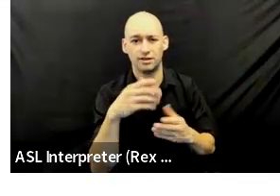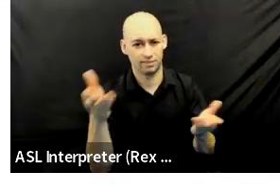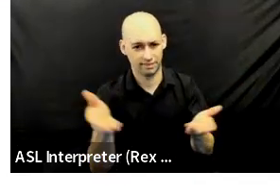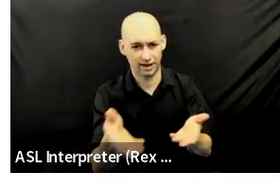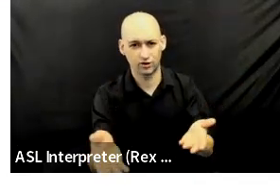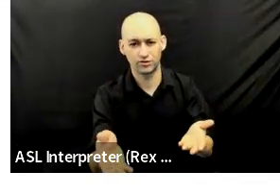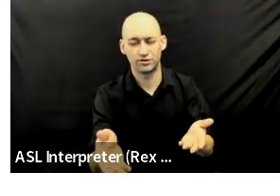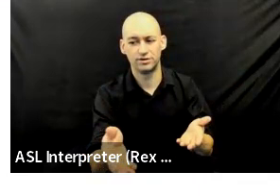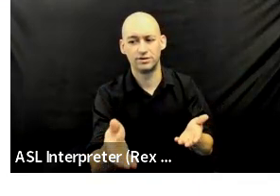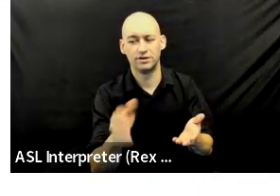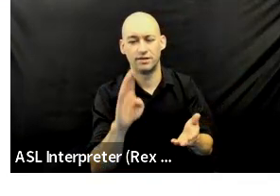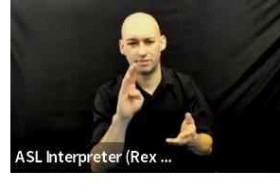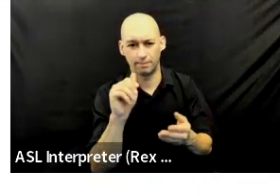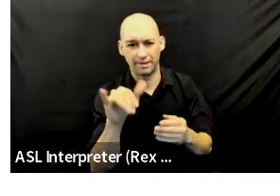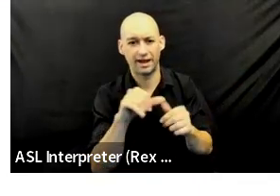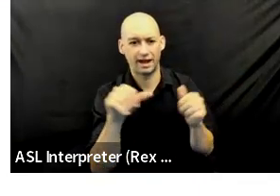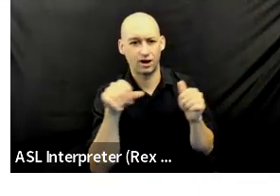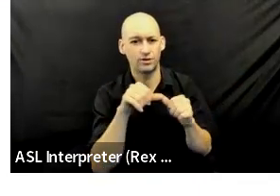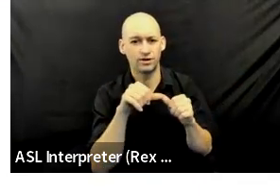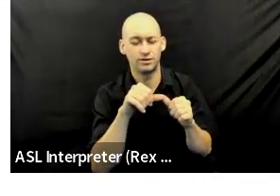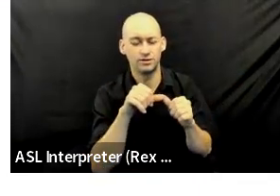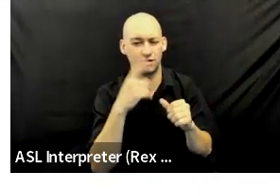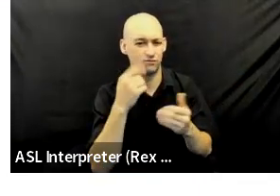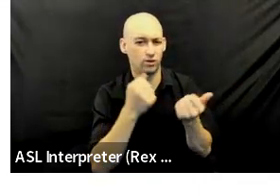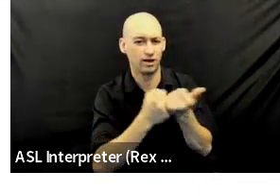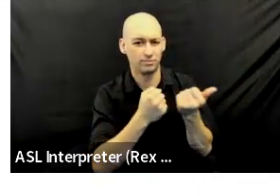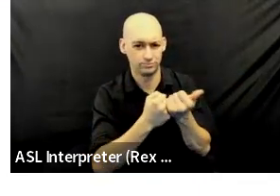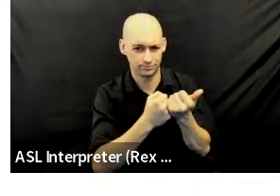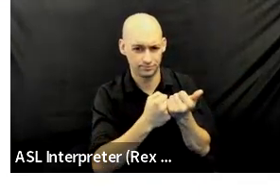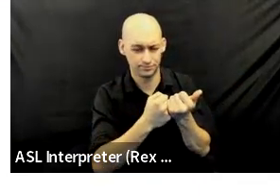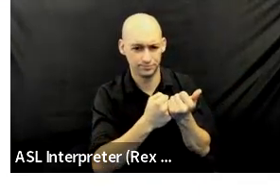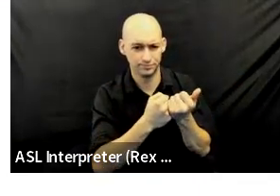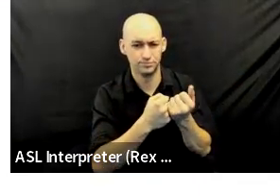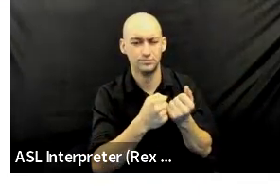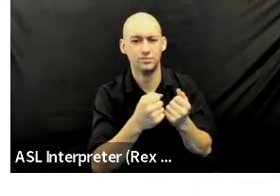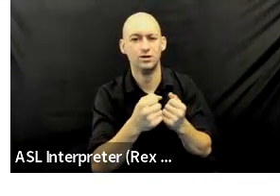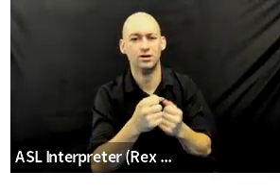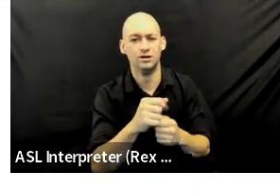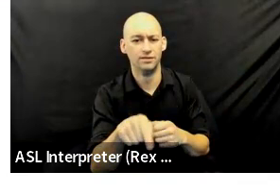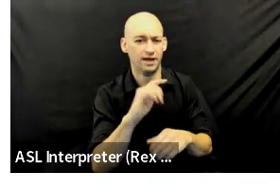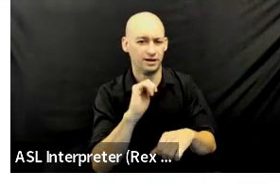in the Bay Area region to help assist with hosting APEC.